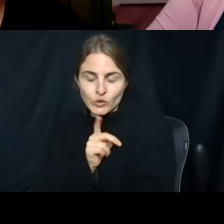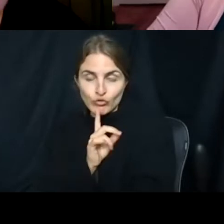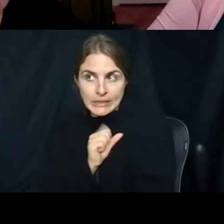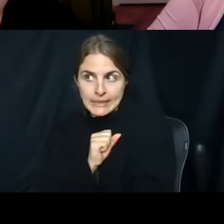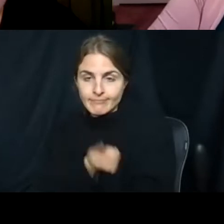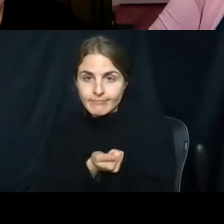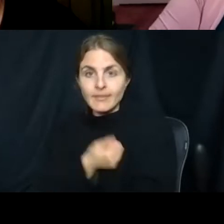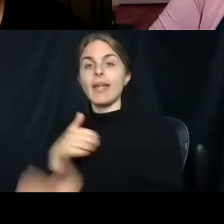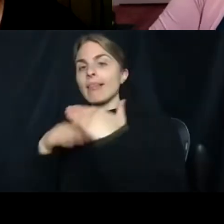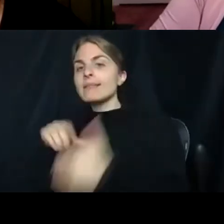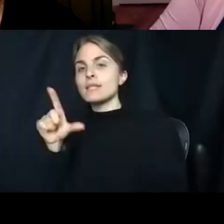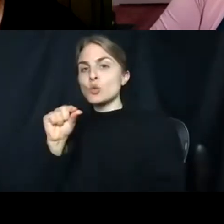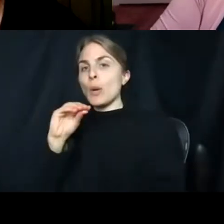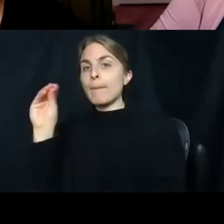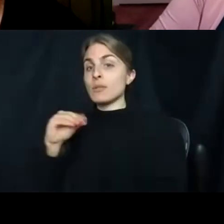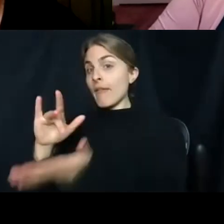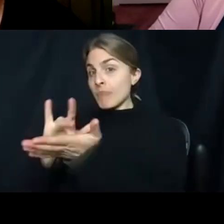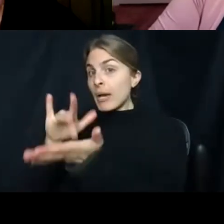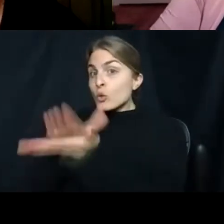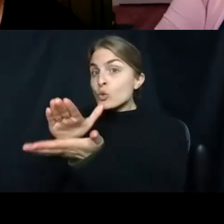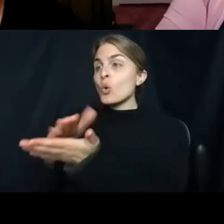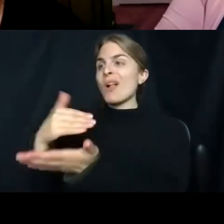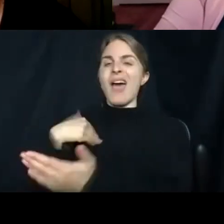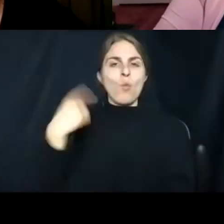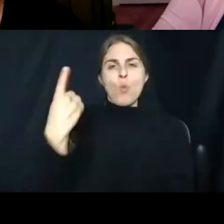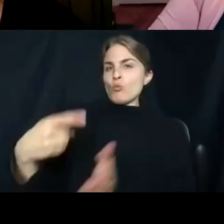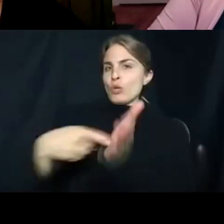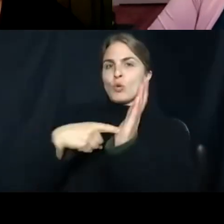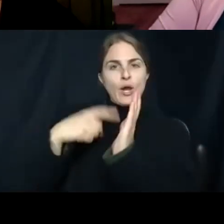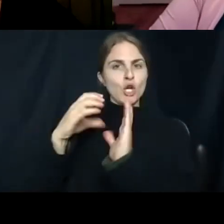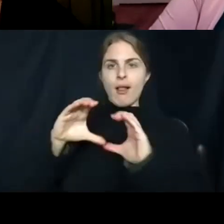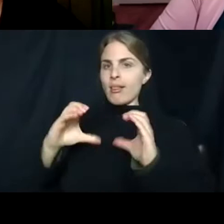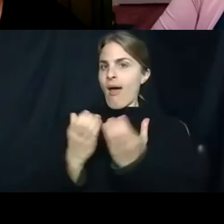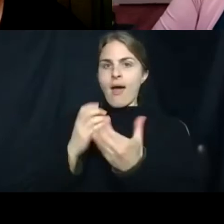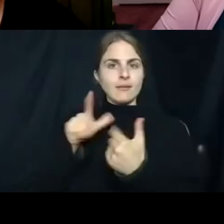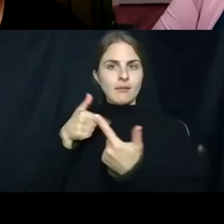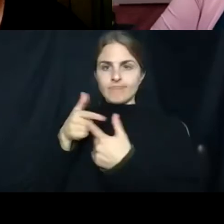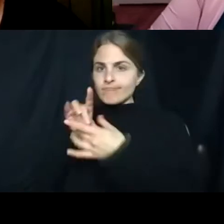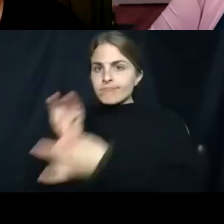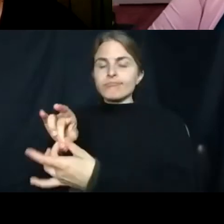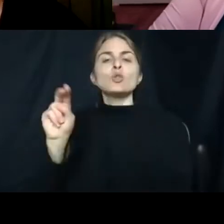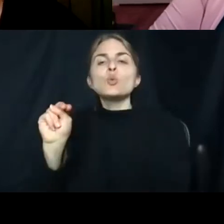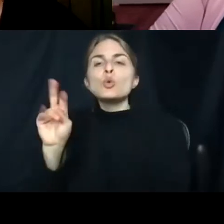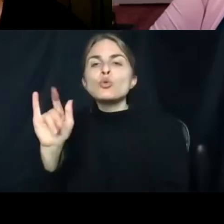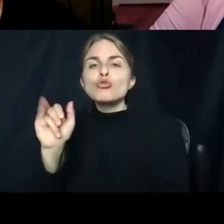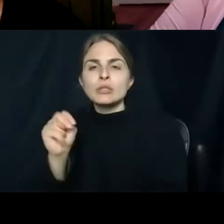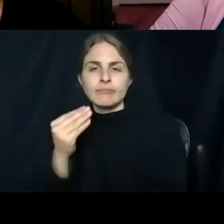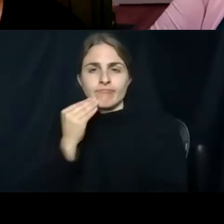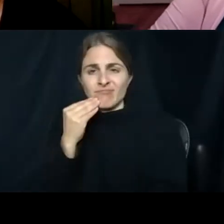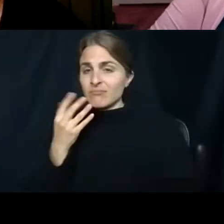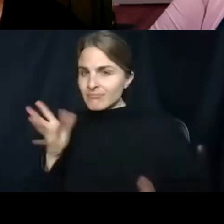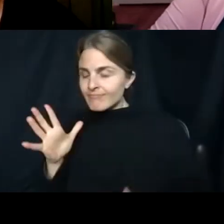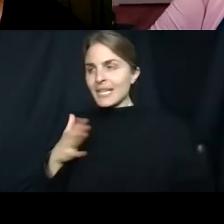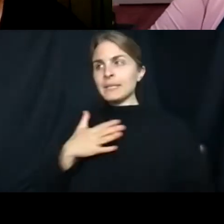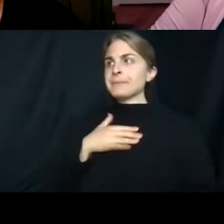than 20% of medical schools have a single required course on nutrition. As far as I'm concerned, and this is something